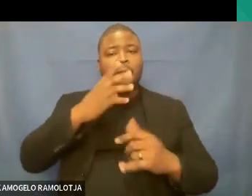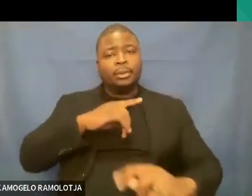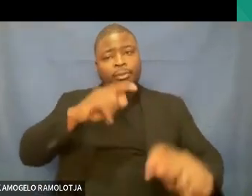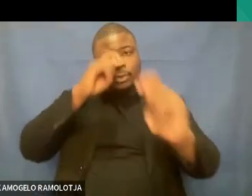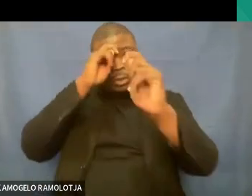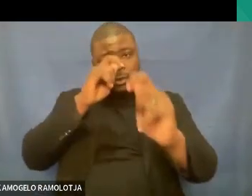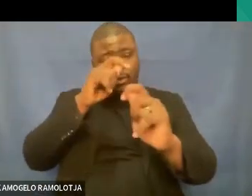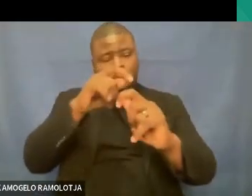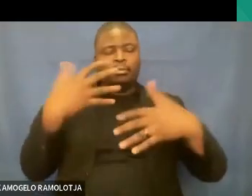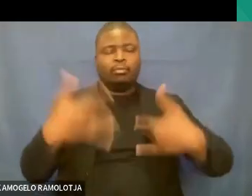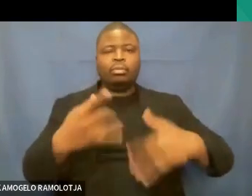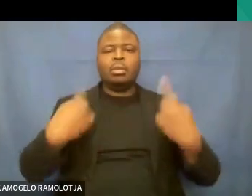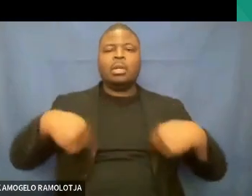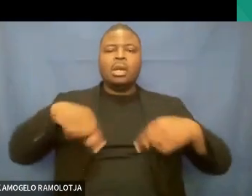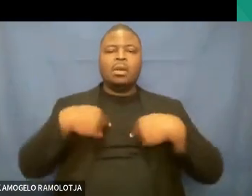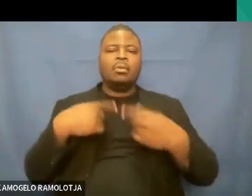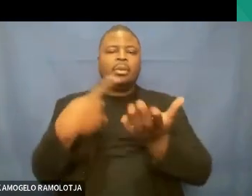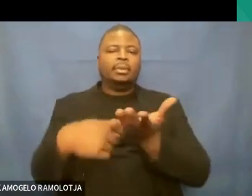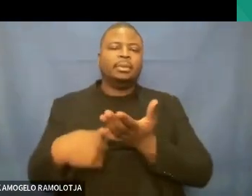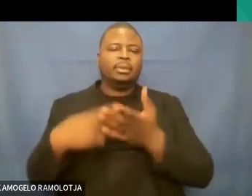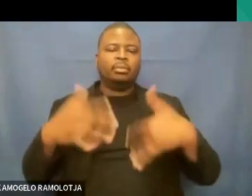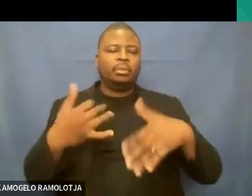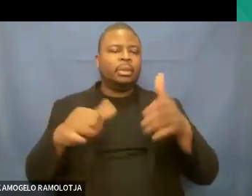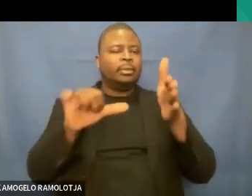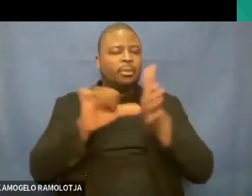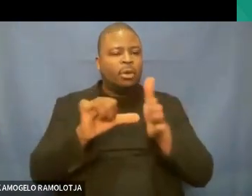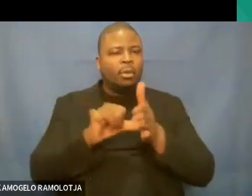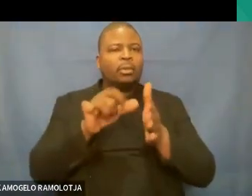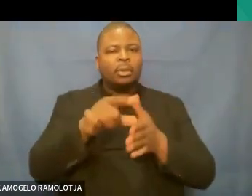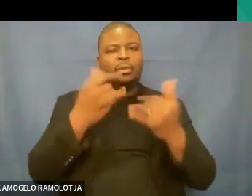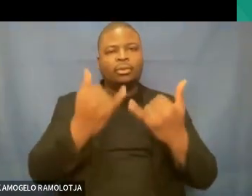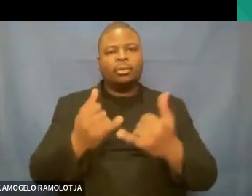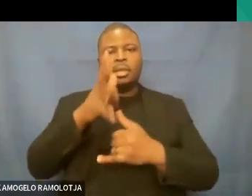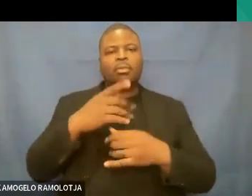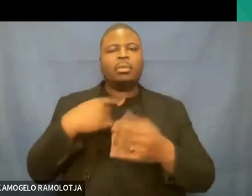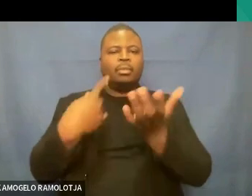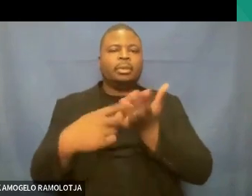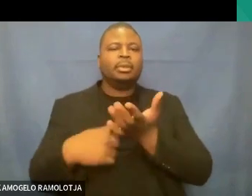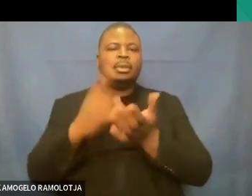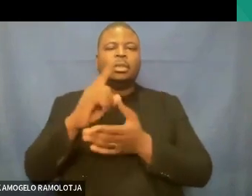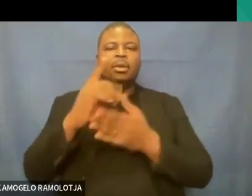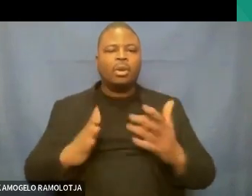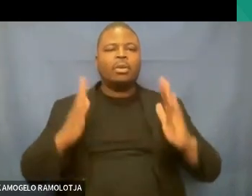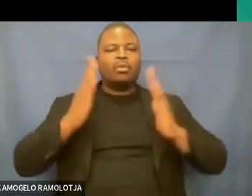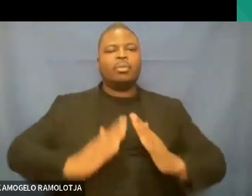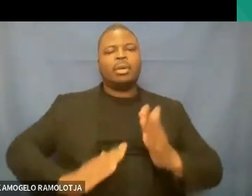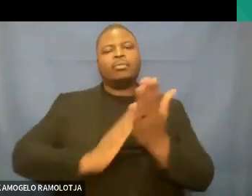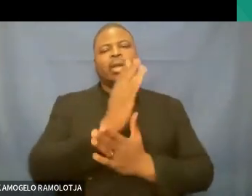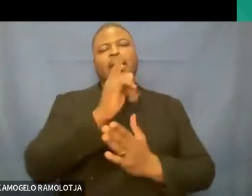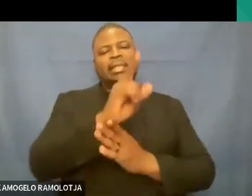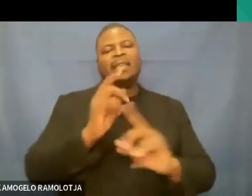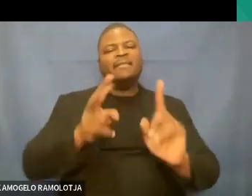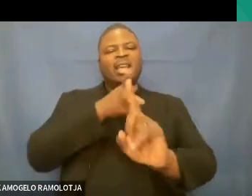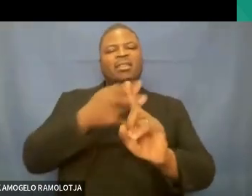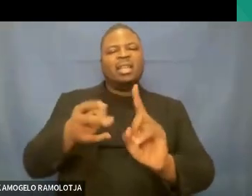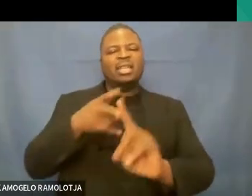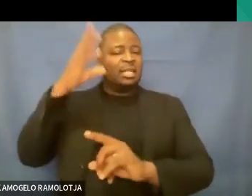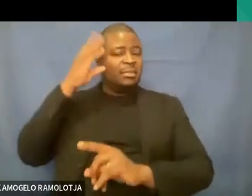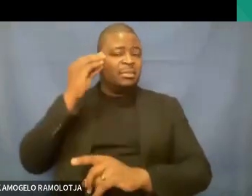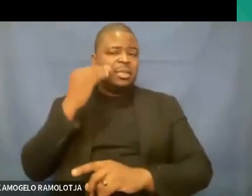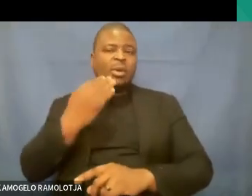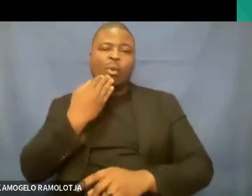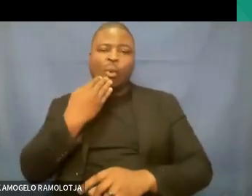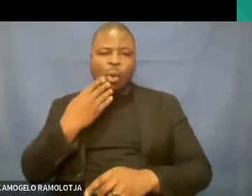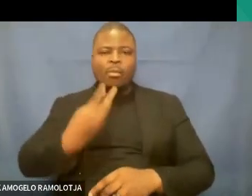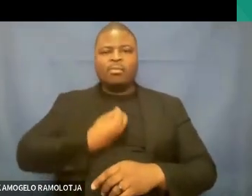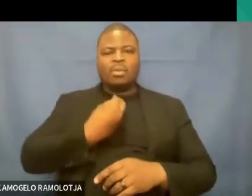is. So today, as Yolaan mentioned, I'll be talking about human rights violations experienced by adolescents and young people. If we can first go to the first